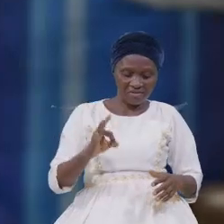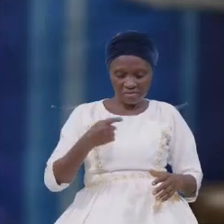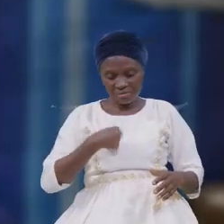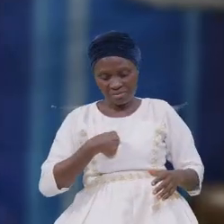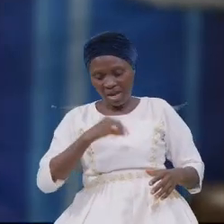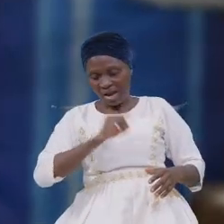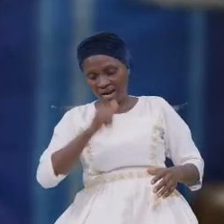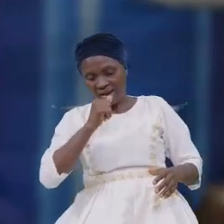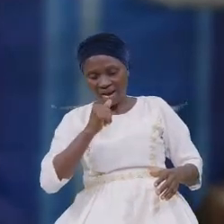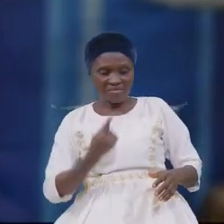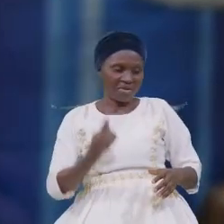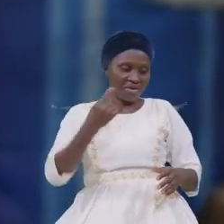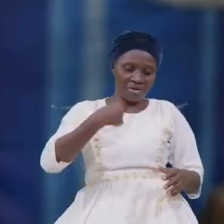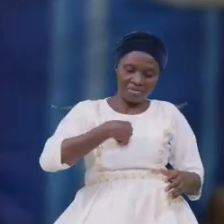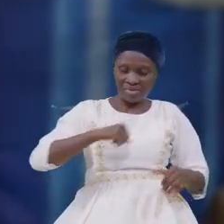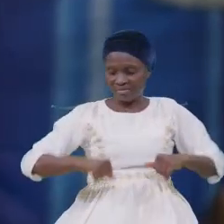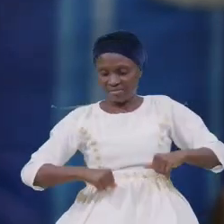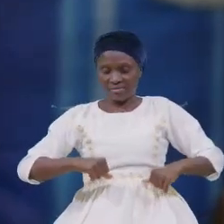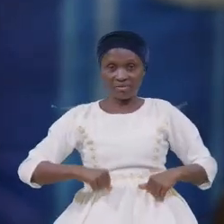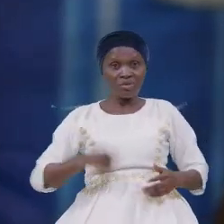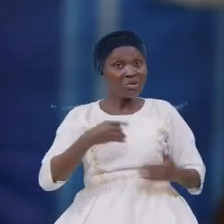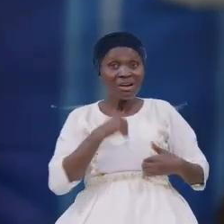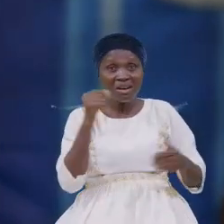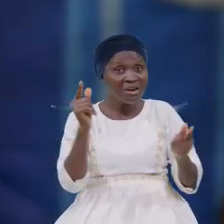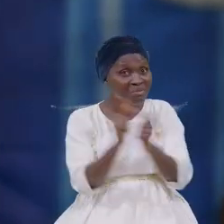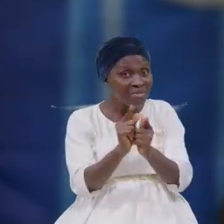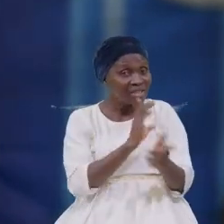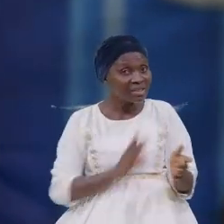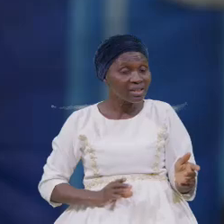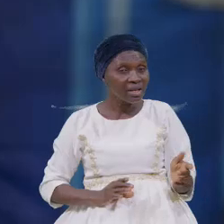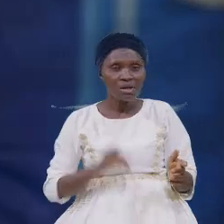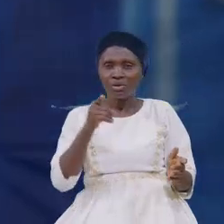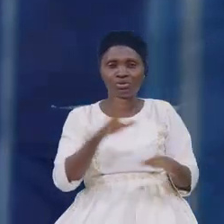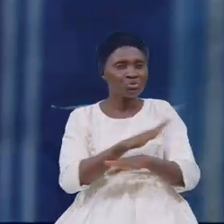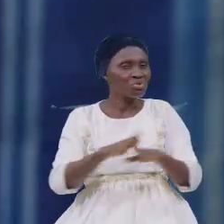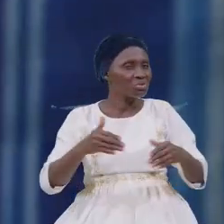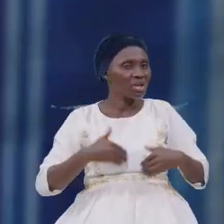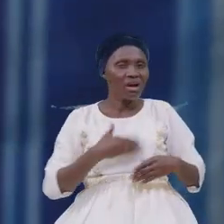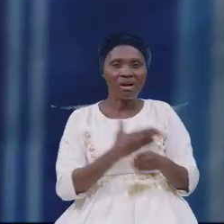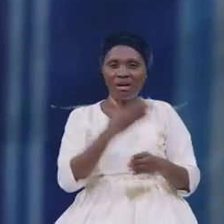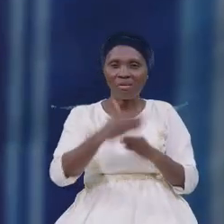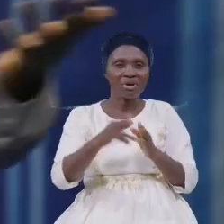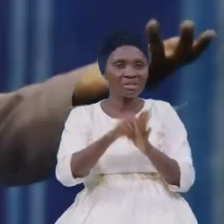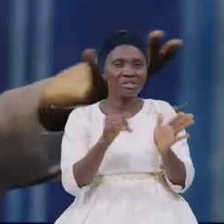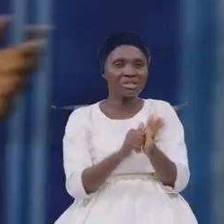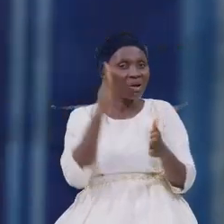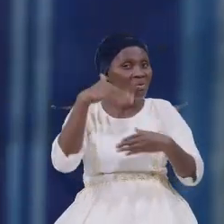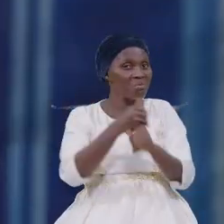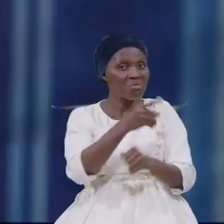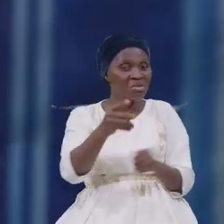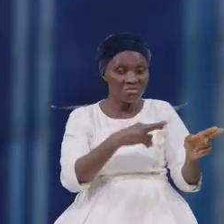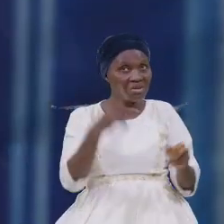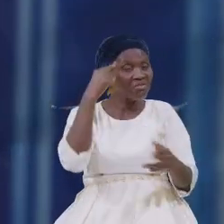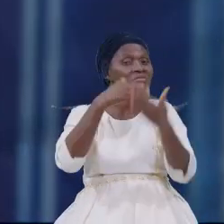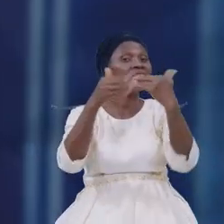have not met Christ, you do not have the completeness that makes you ready for heaven. But today, as